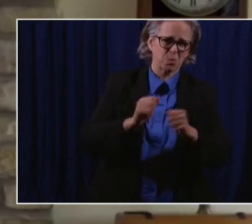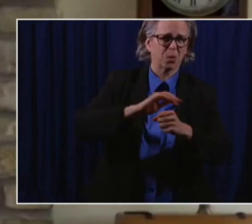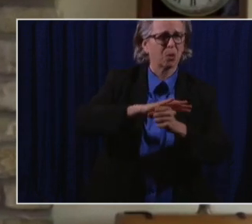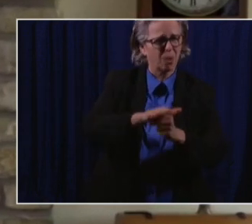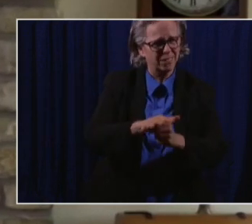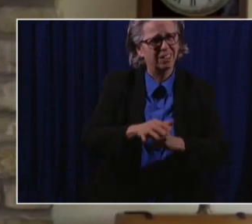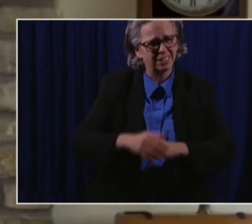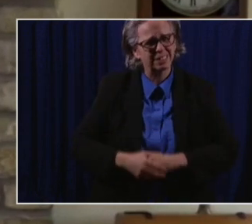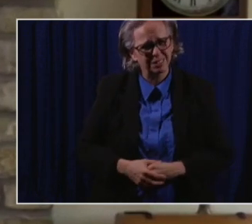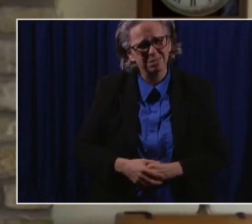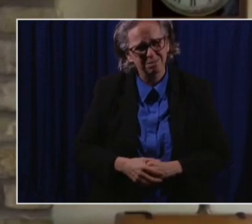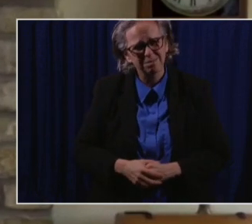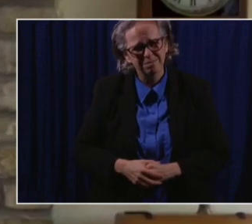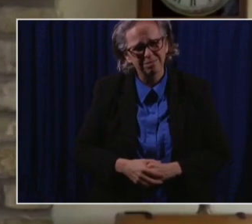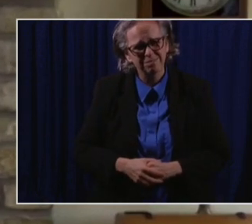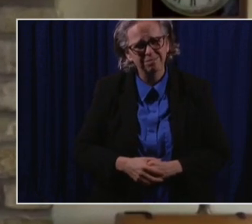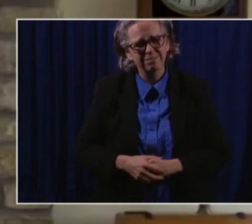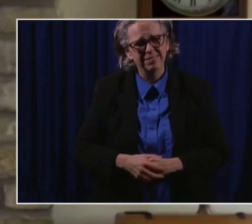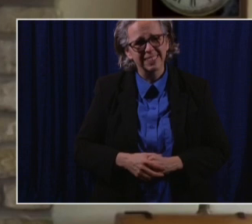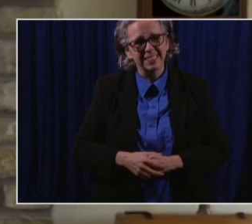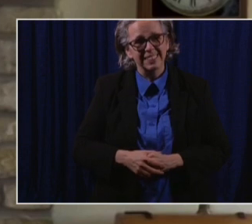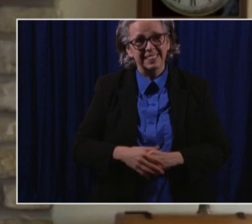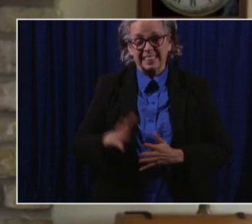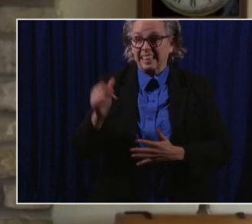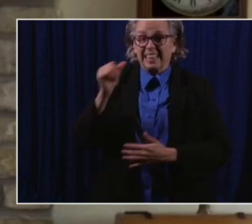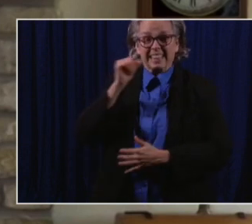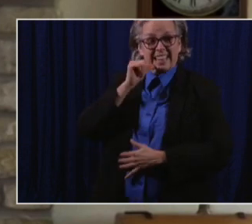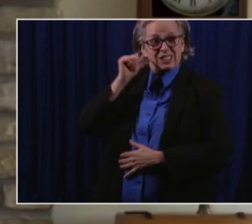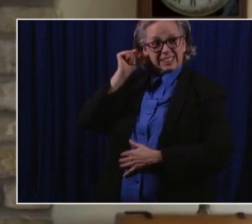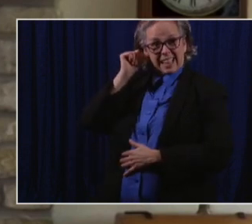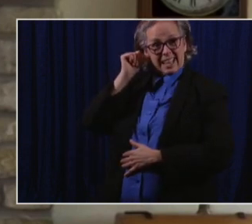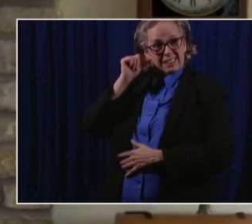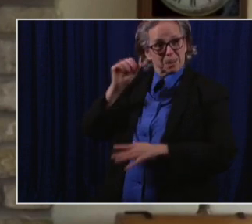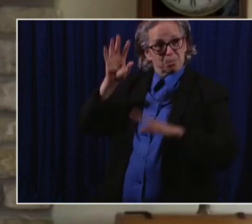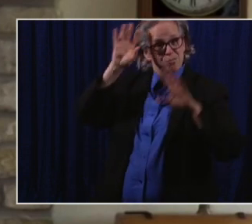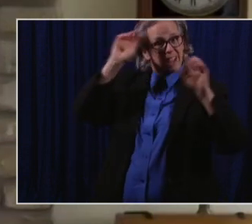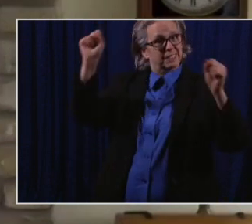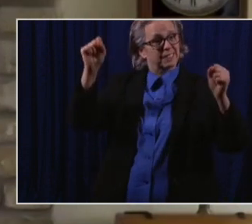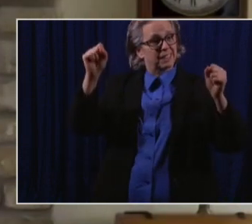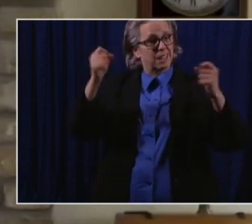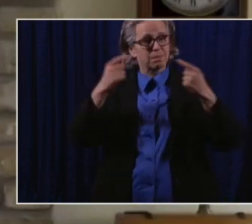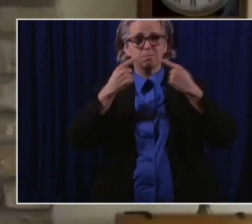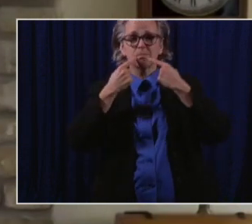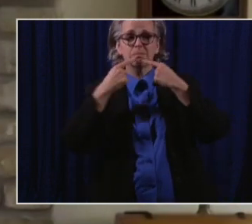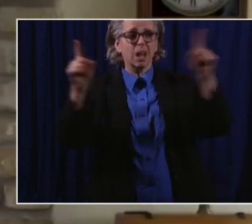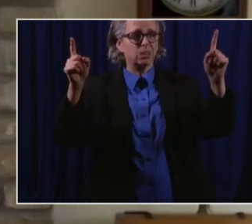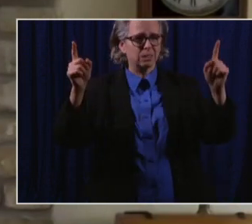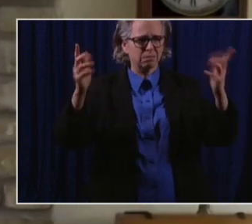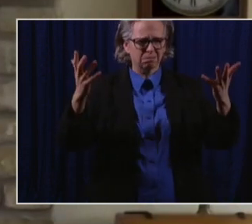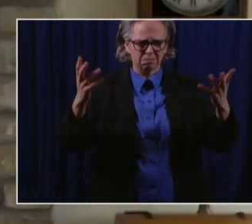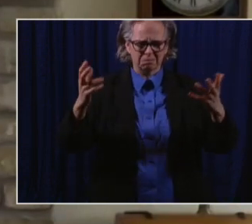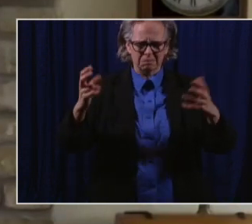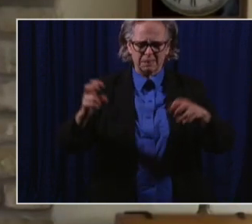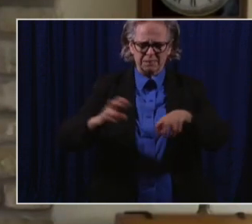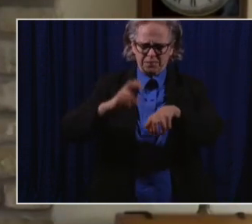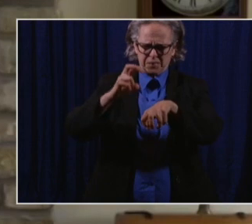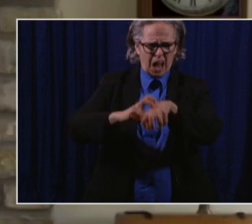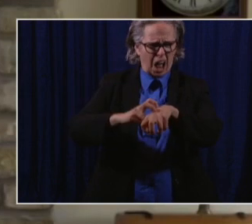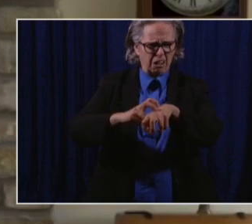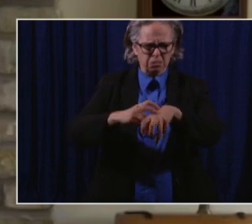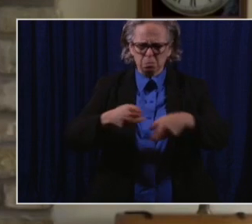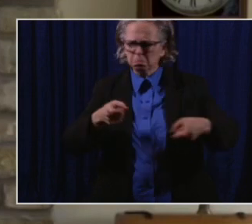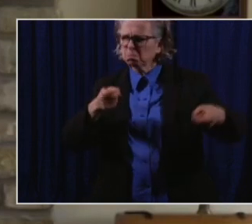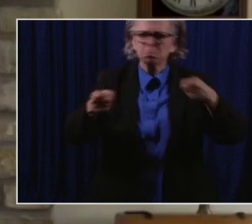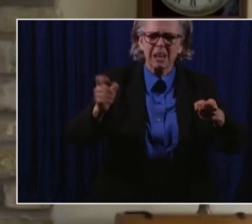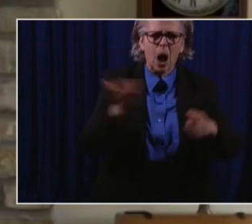The President said yesterday that we should not let the virus dominate our life, and that certainly is true. We